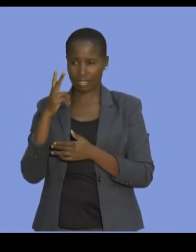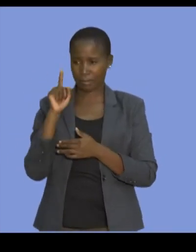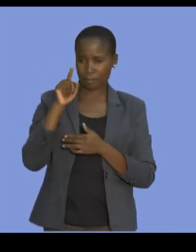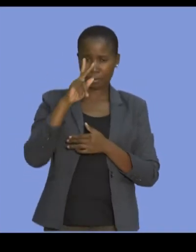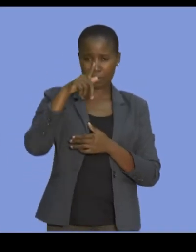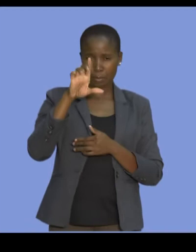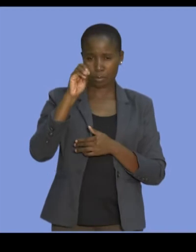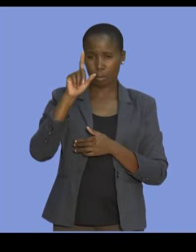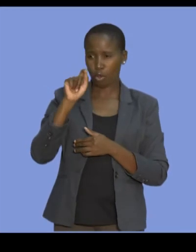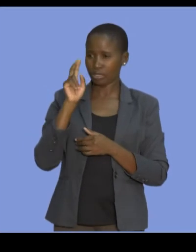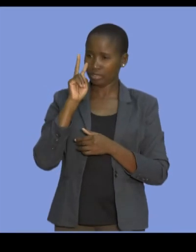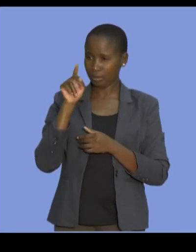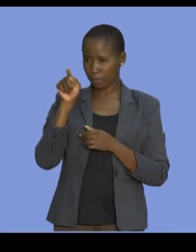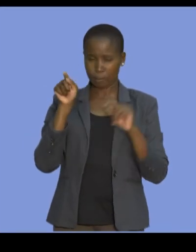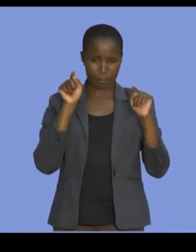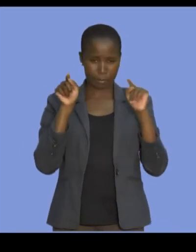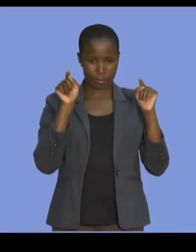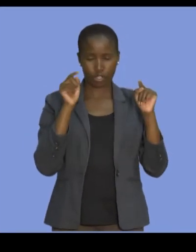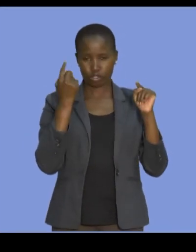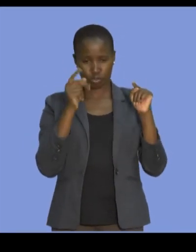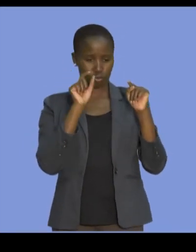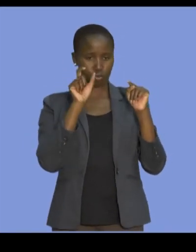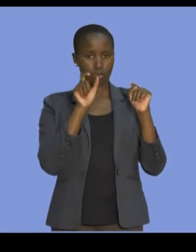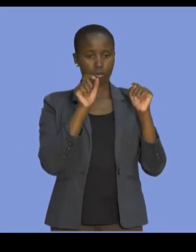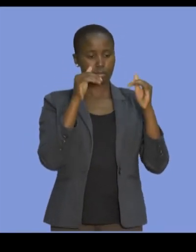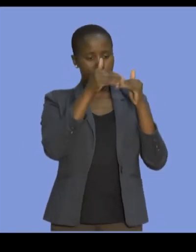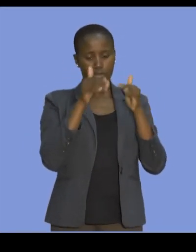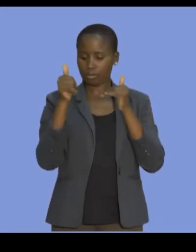same as dot, given that it's drawn to scale.